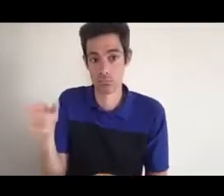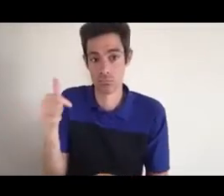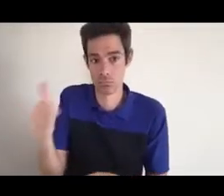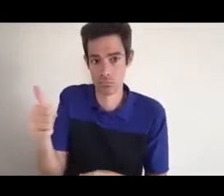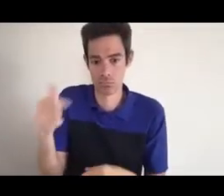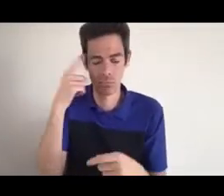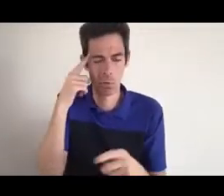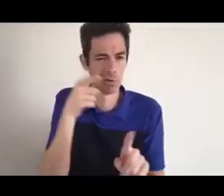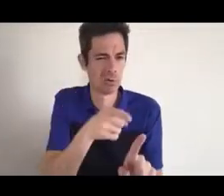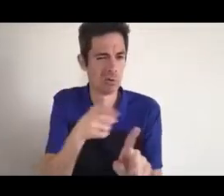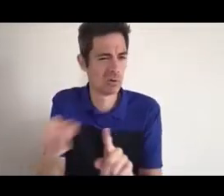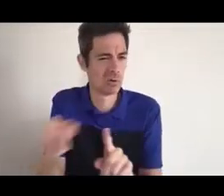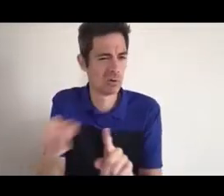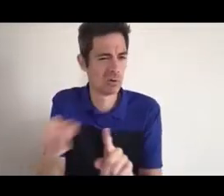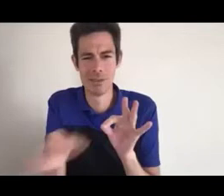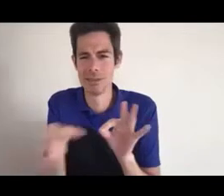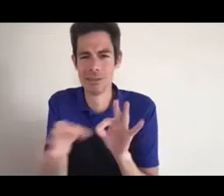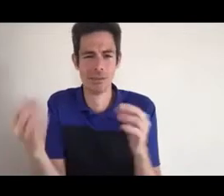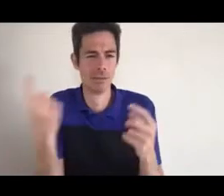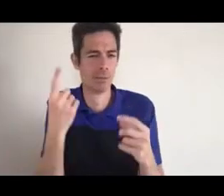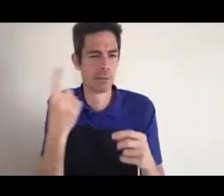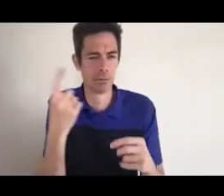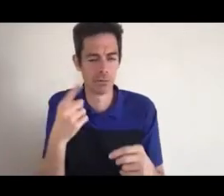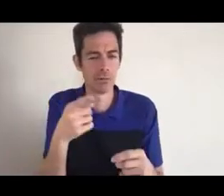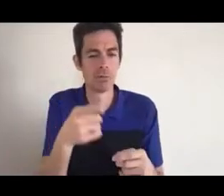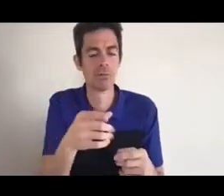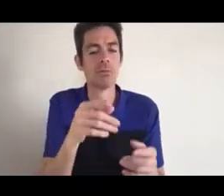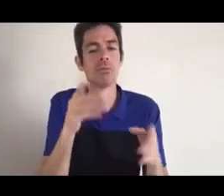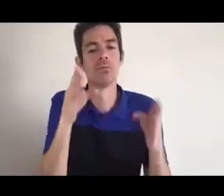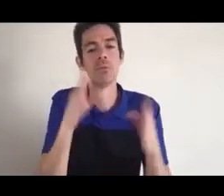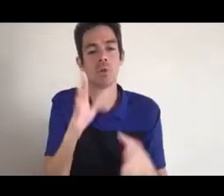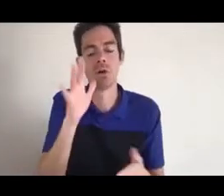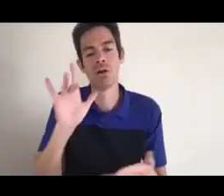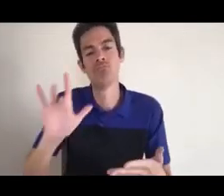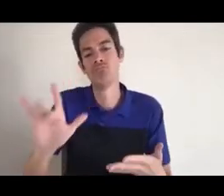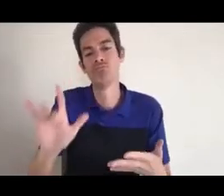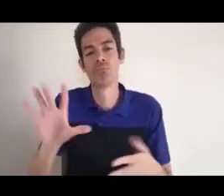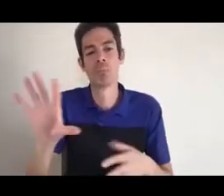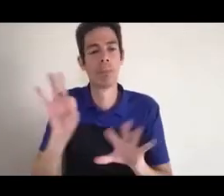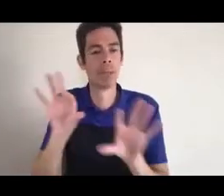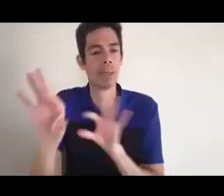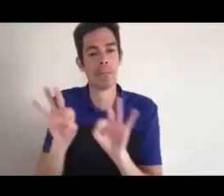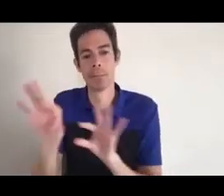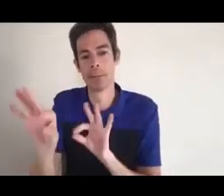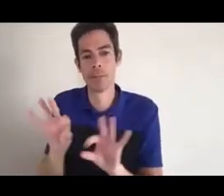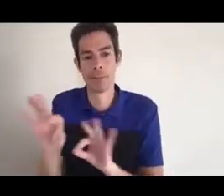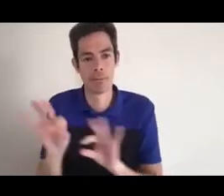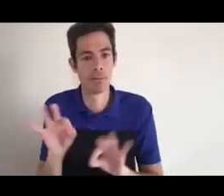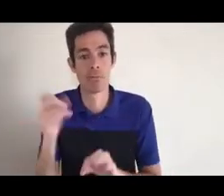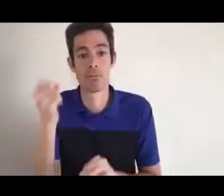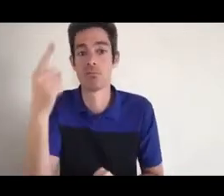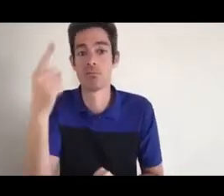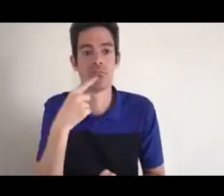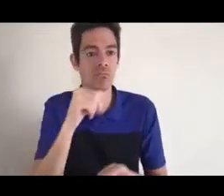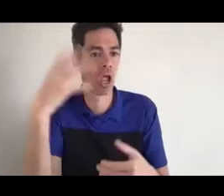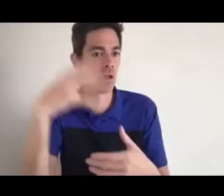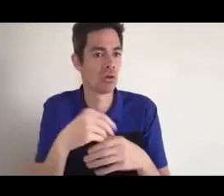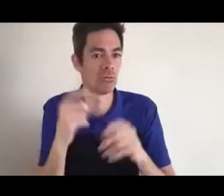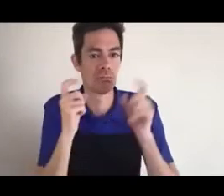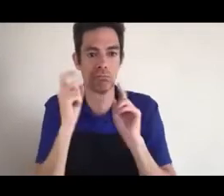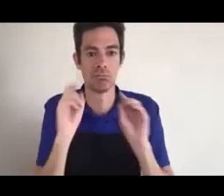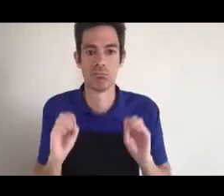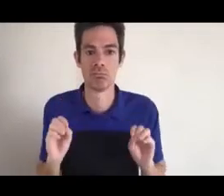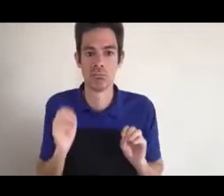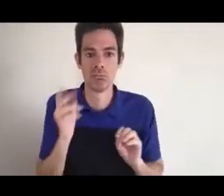would you prefer to sign this or itself or point to? And so the person can click and pick which preference